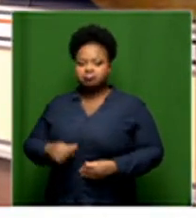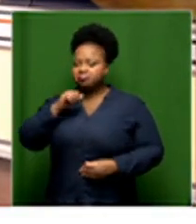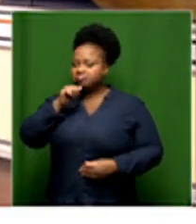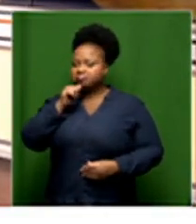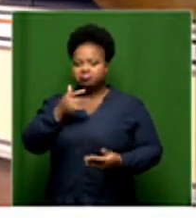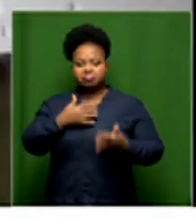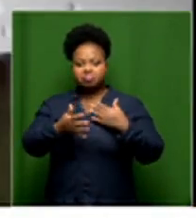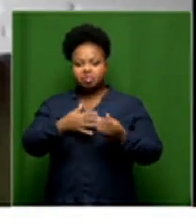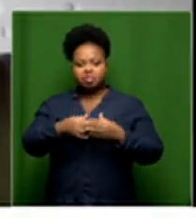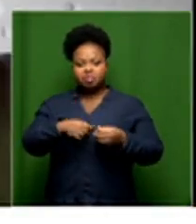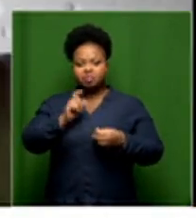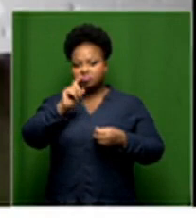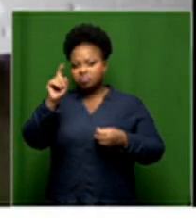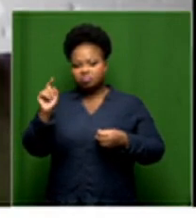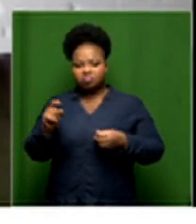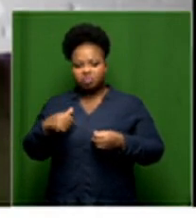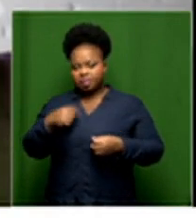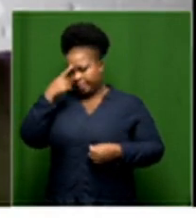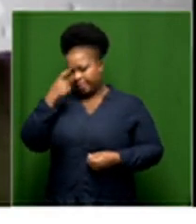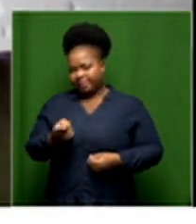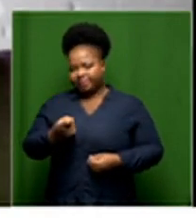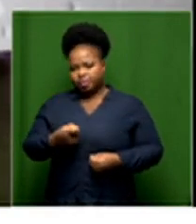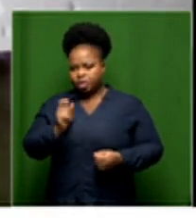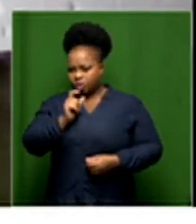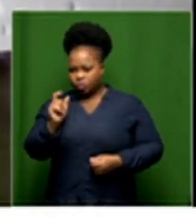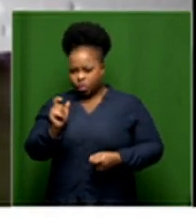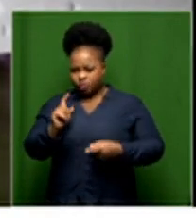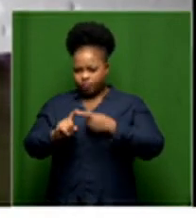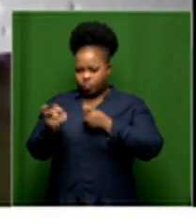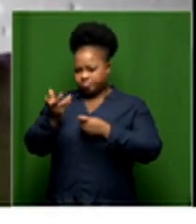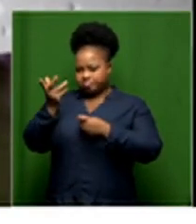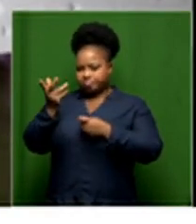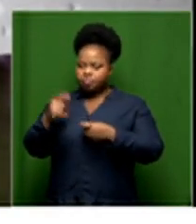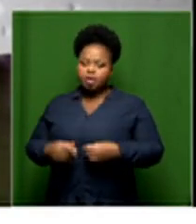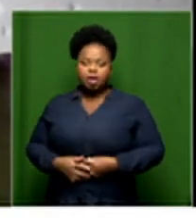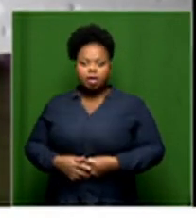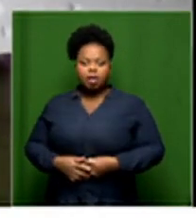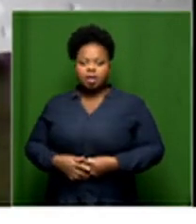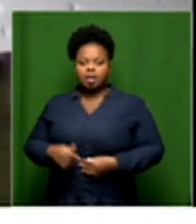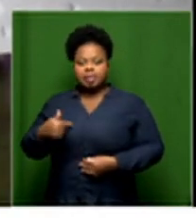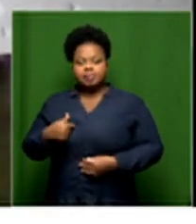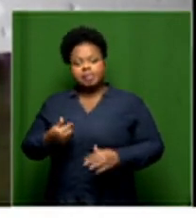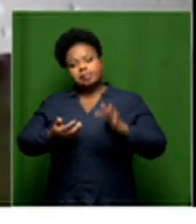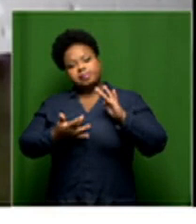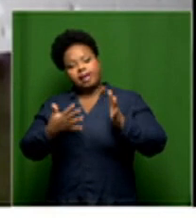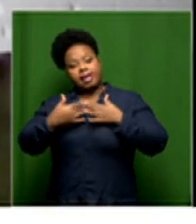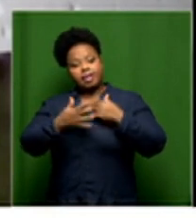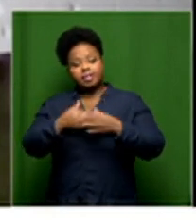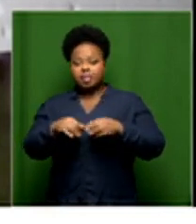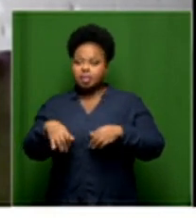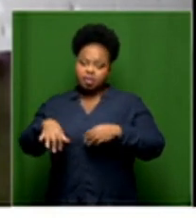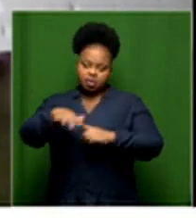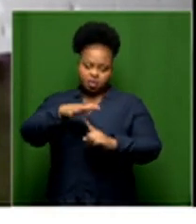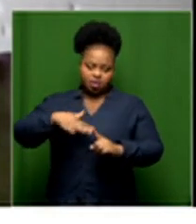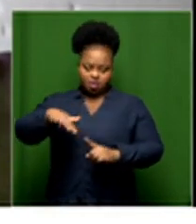I believe there is a source for my lyrics. So basically, I'm inspired by everything that's surrounding